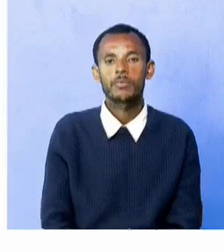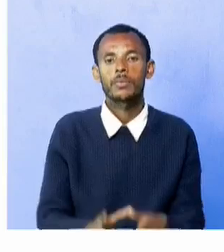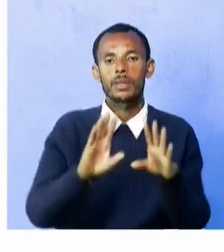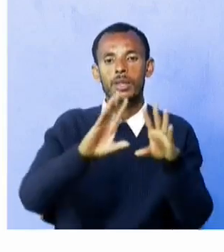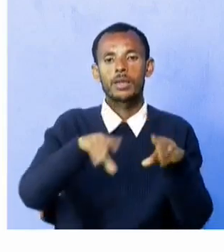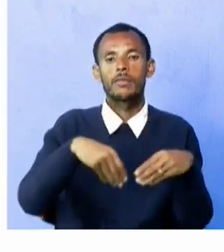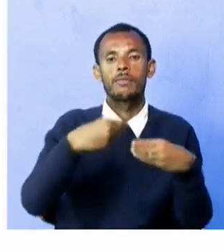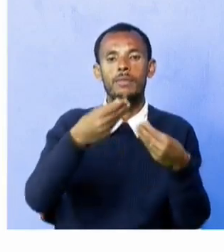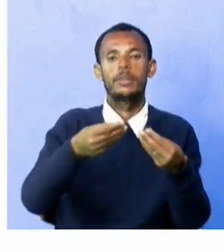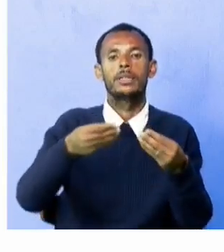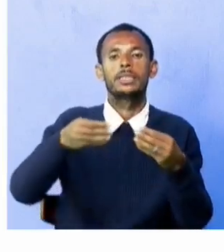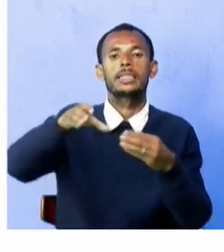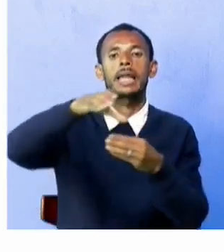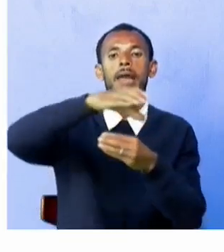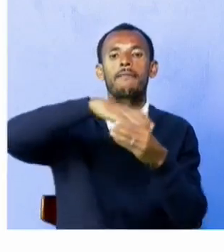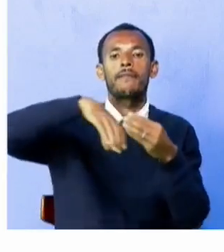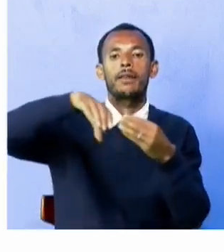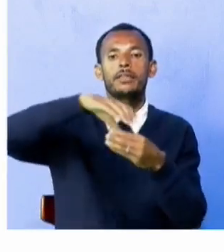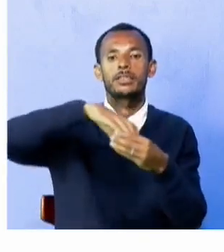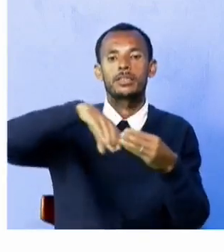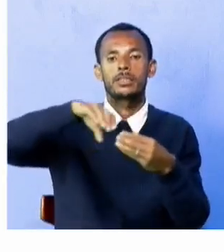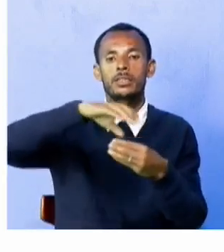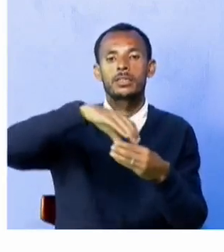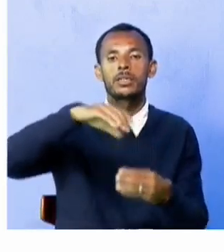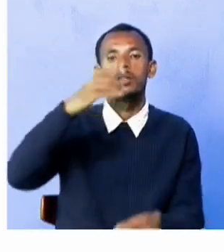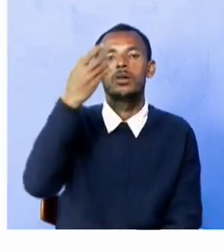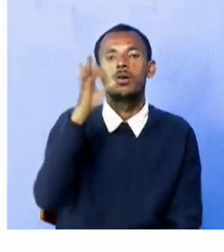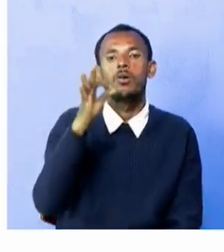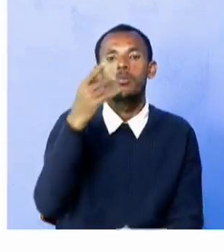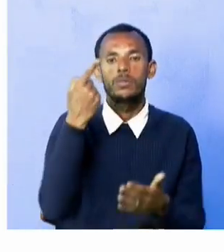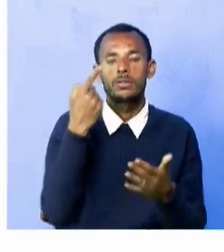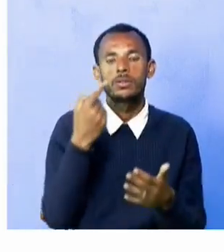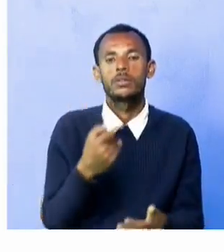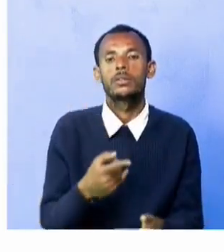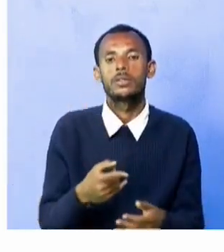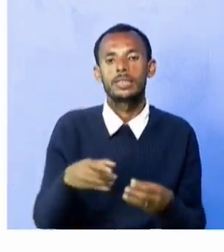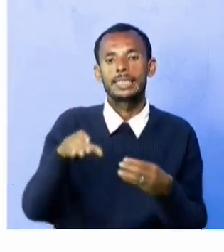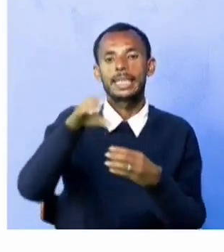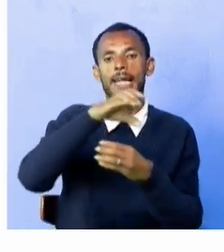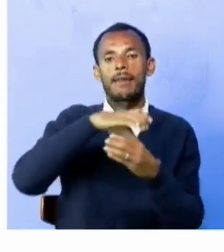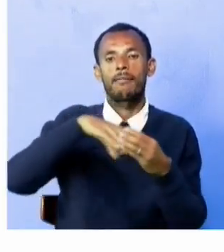the circumference of a